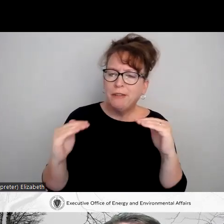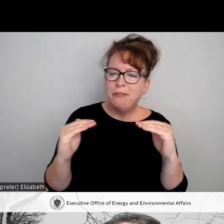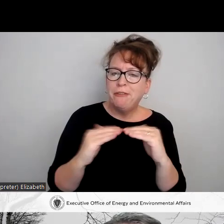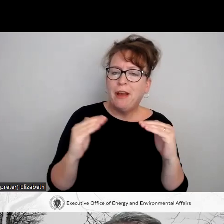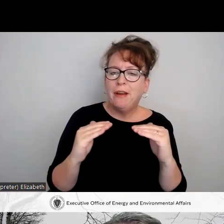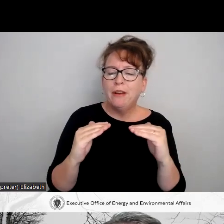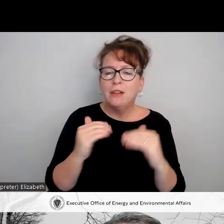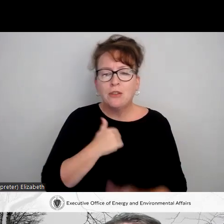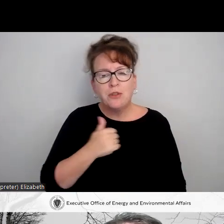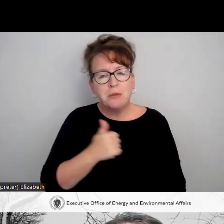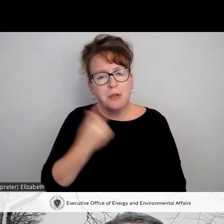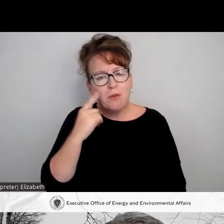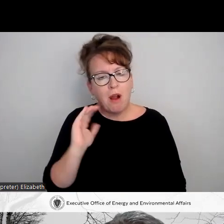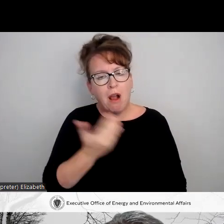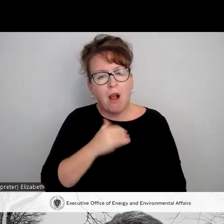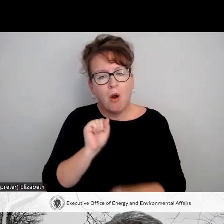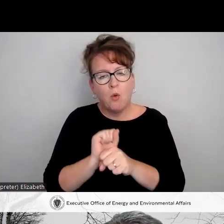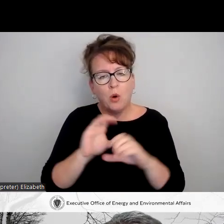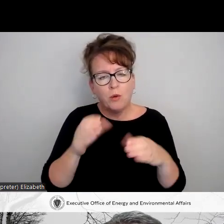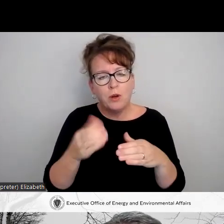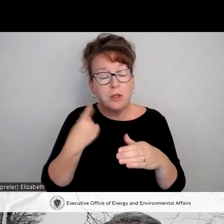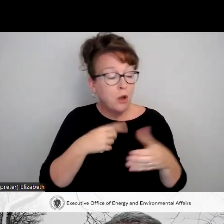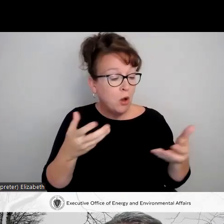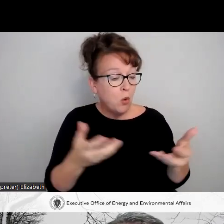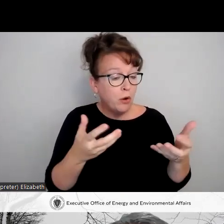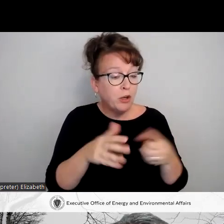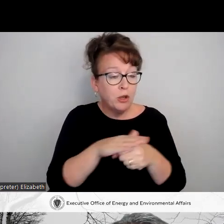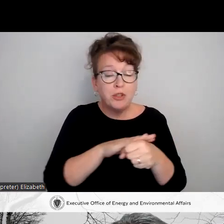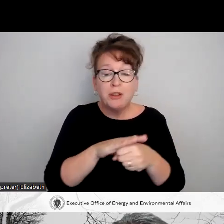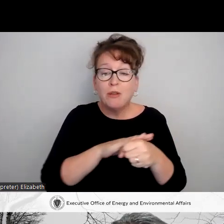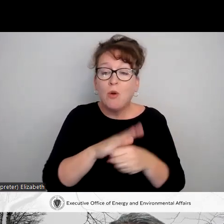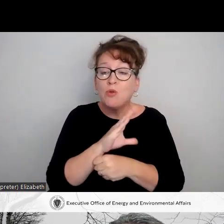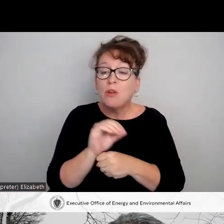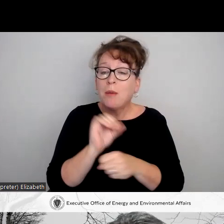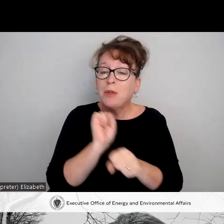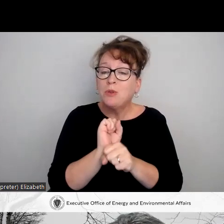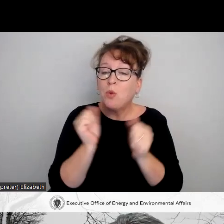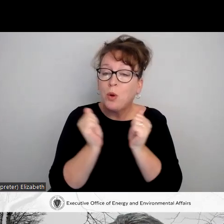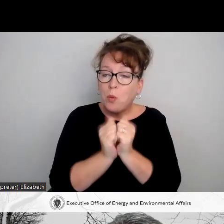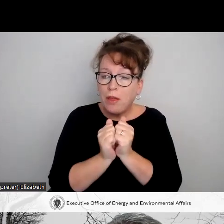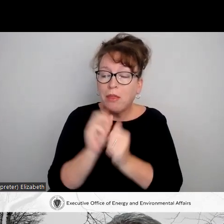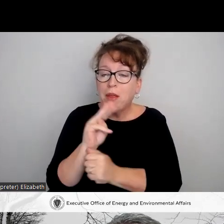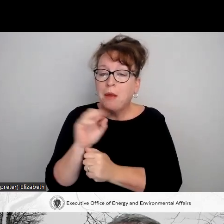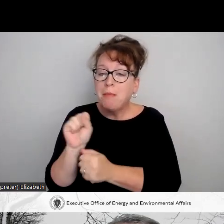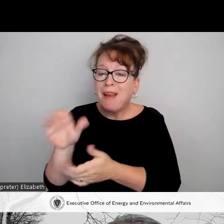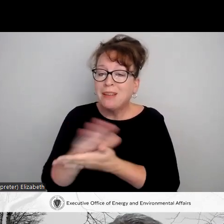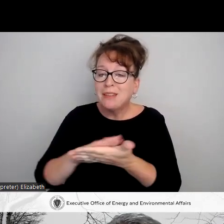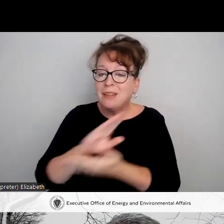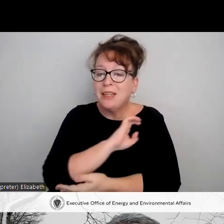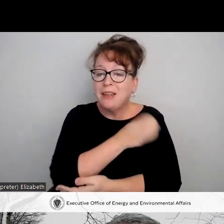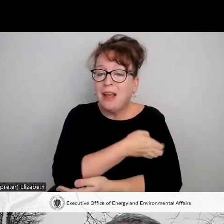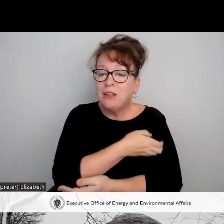are encouraging the local distribution companies to work with the Massachusetts Clean Energy Center,